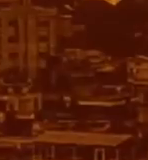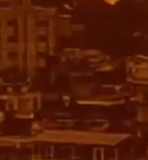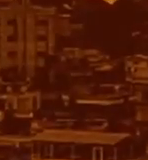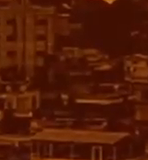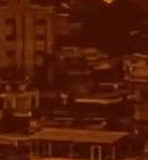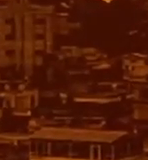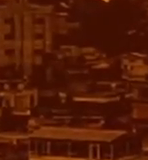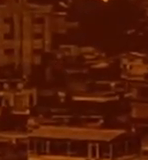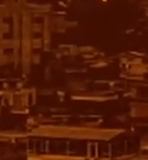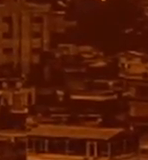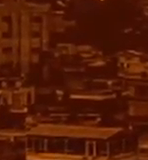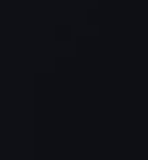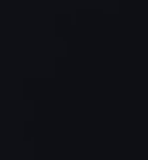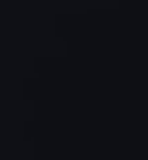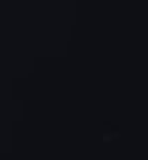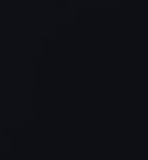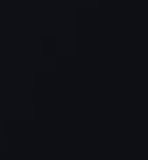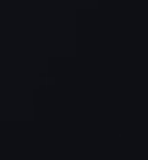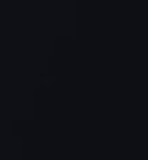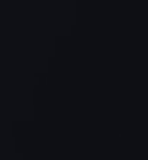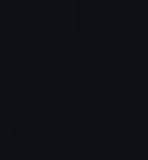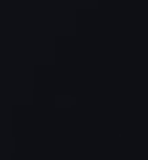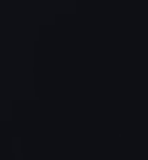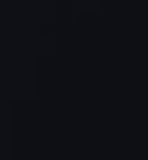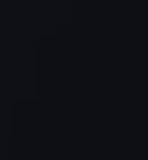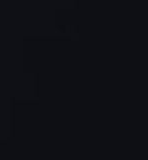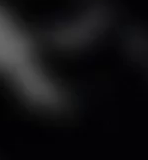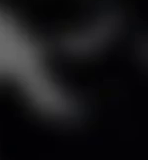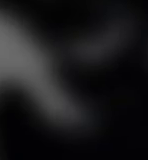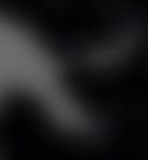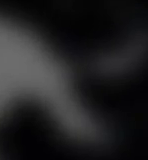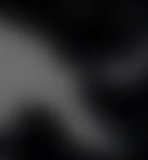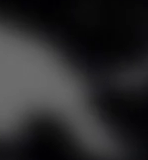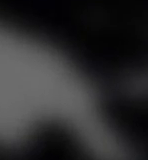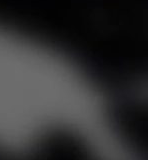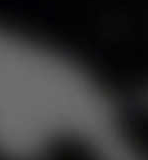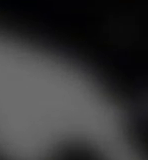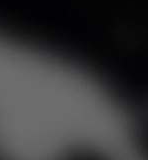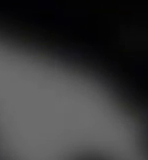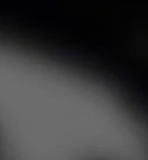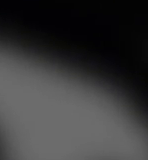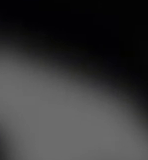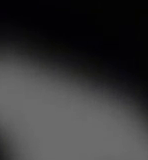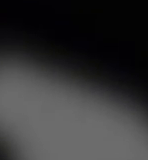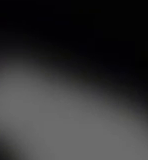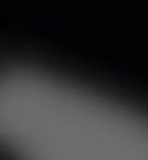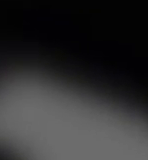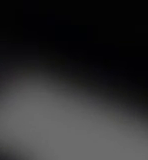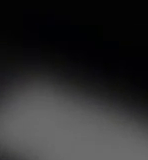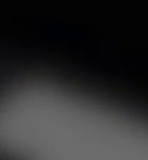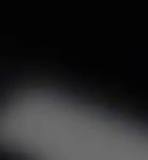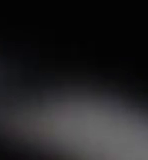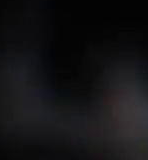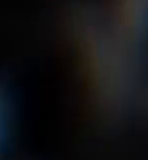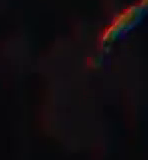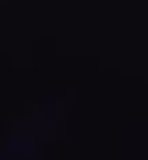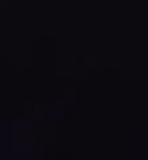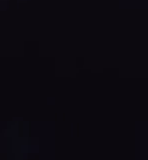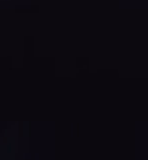Because information is crucial, we're giving you all the facts that you need. Anong mga lugar sa Pilipinas ang